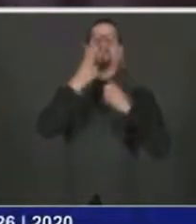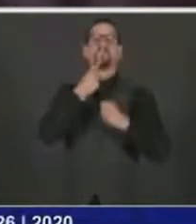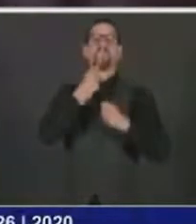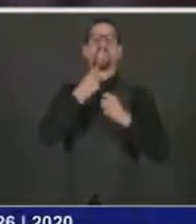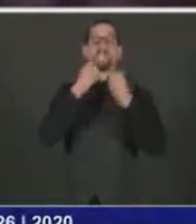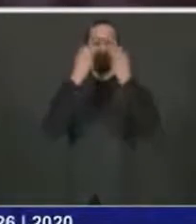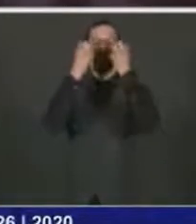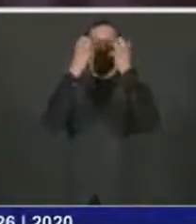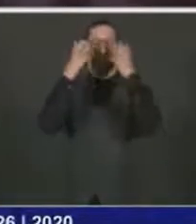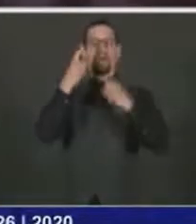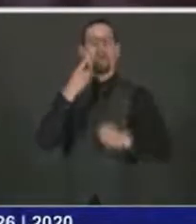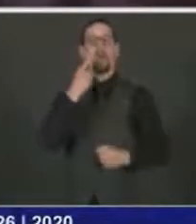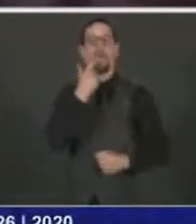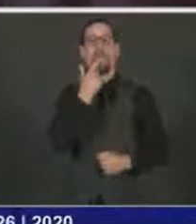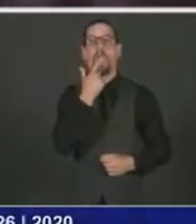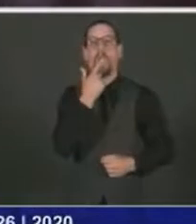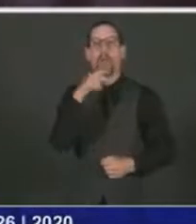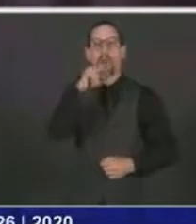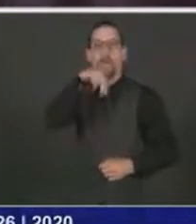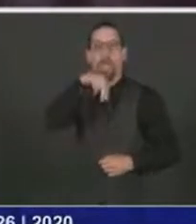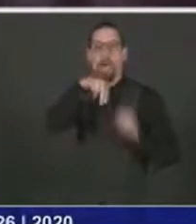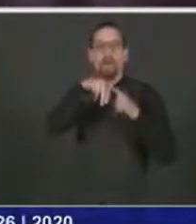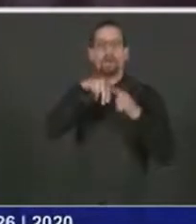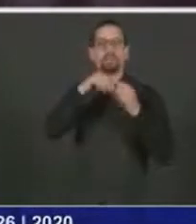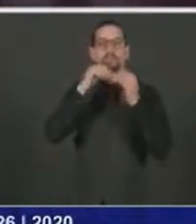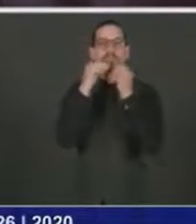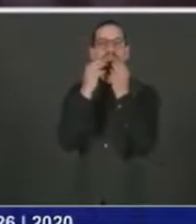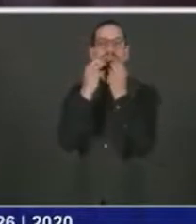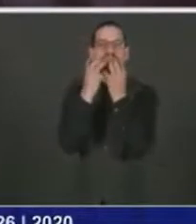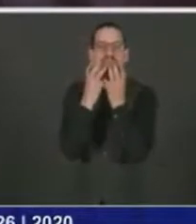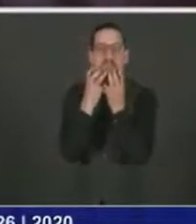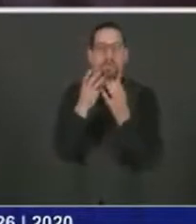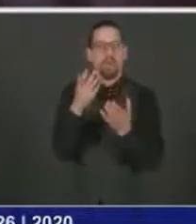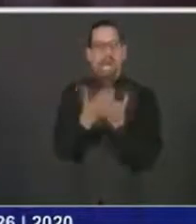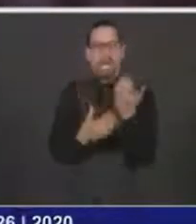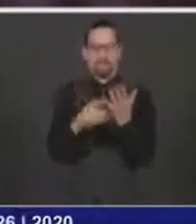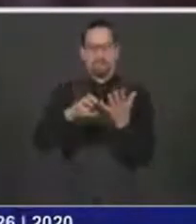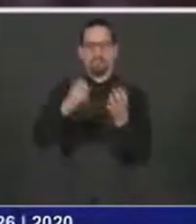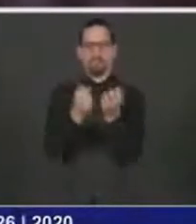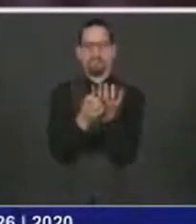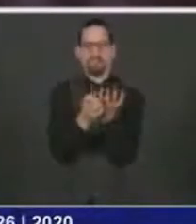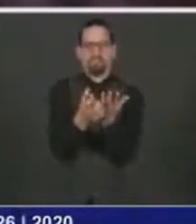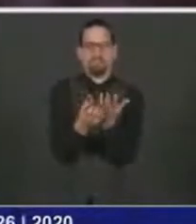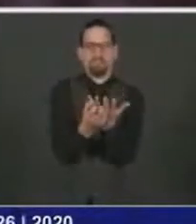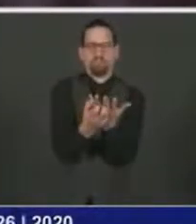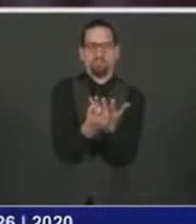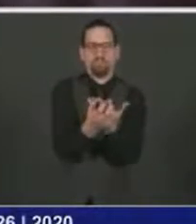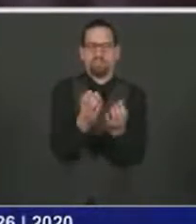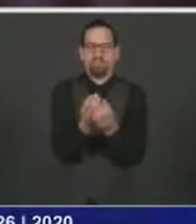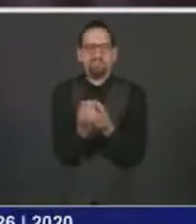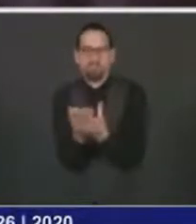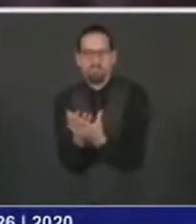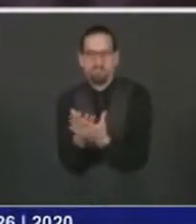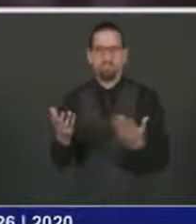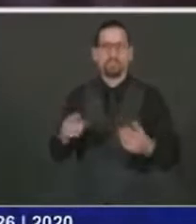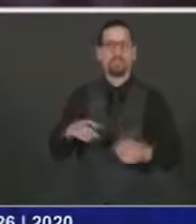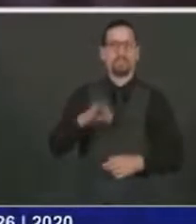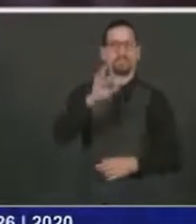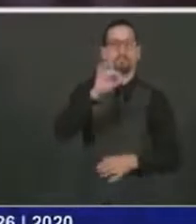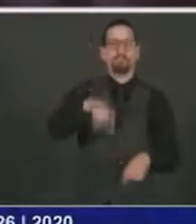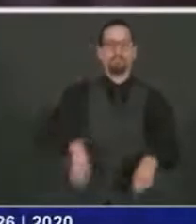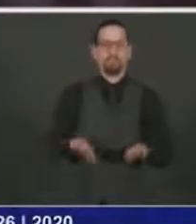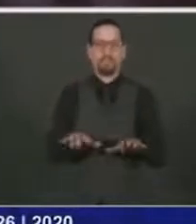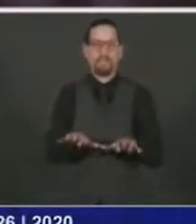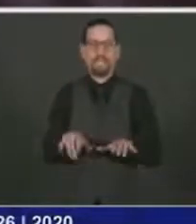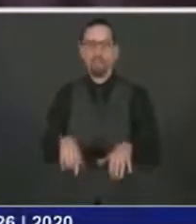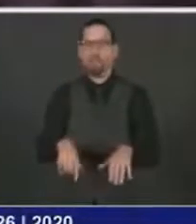and tongue, redness or swelling of the hands or feet. Although multi-system inflammatory syndrome